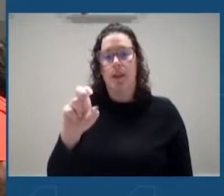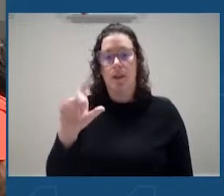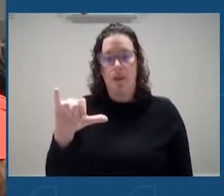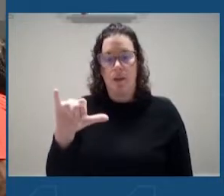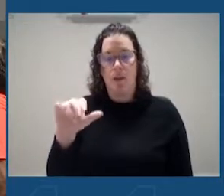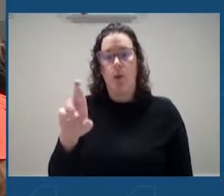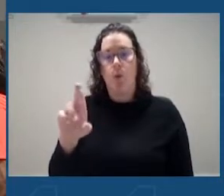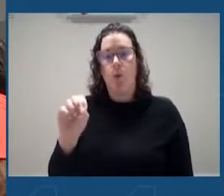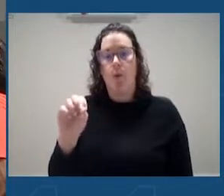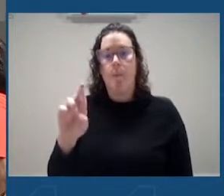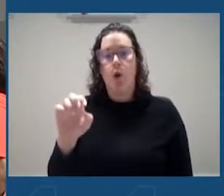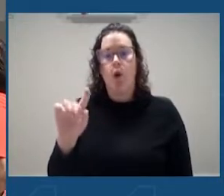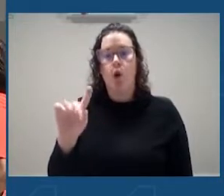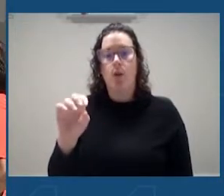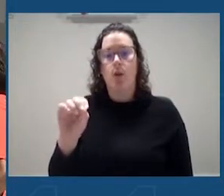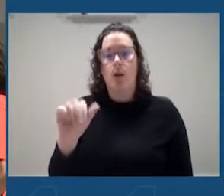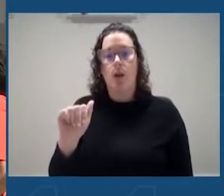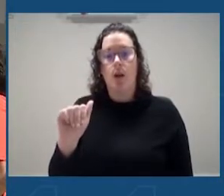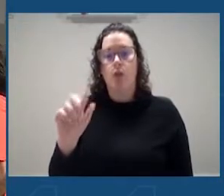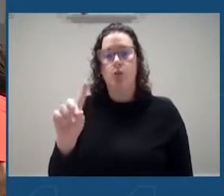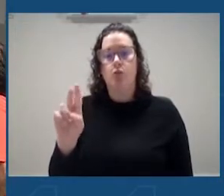Roberta Drury,